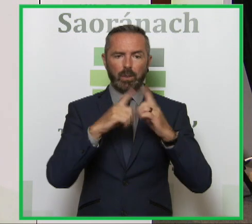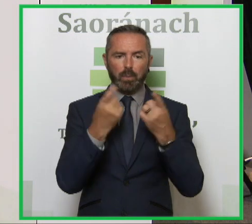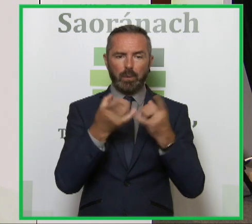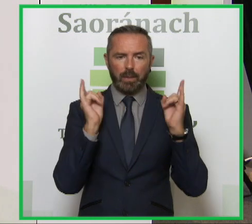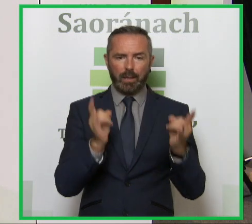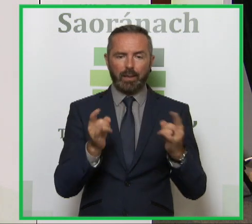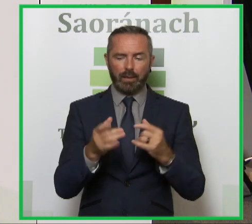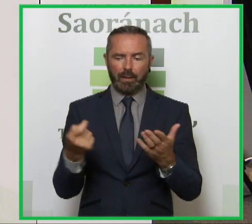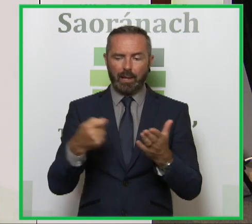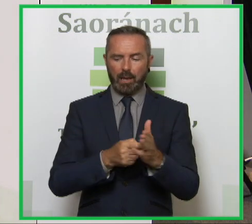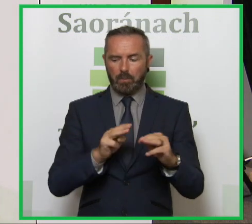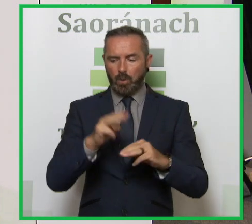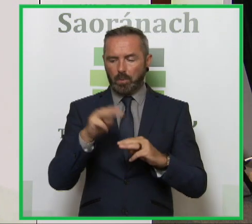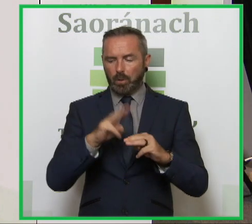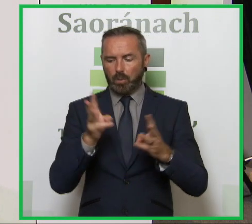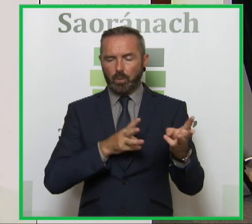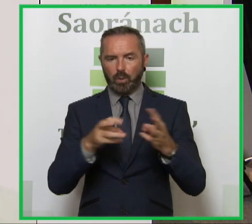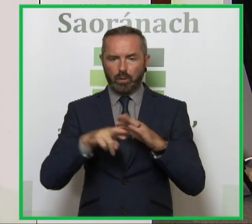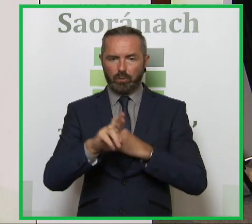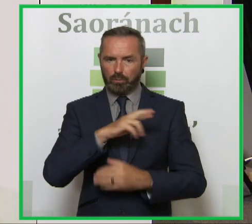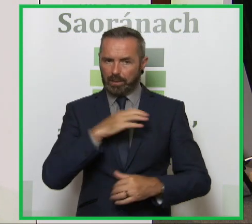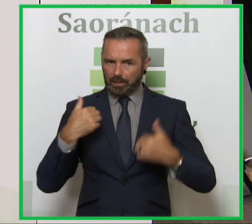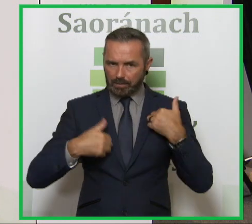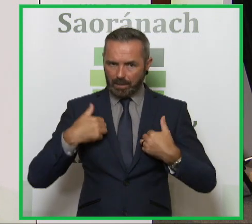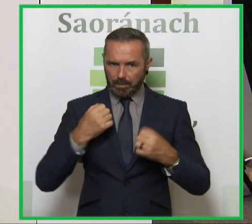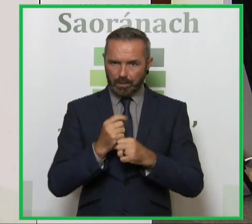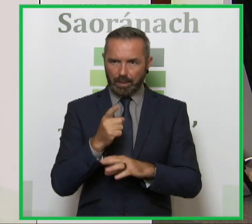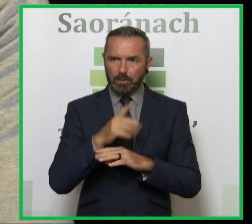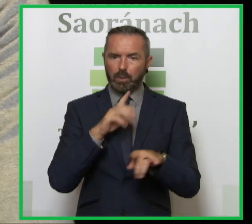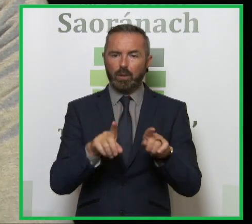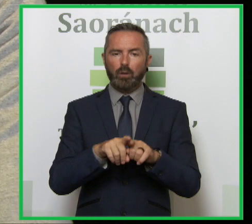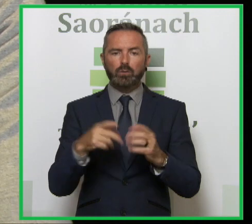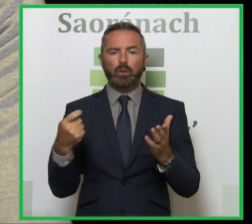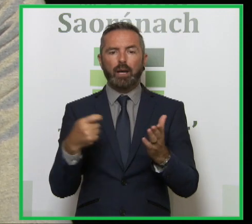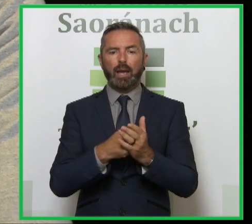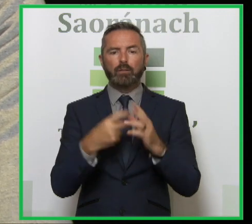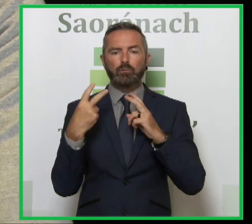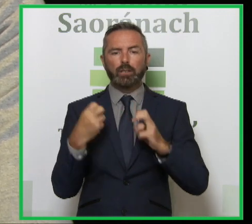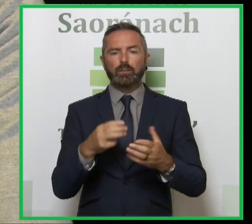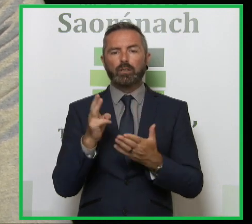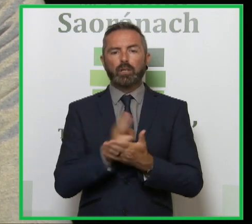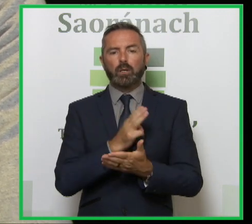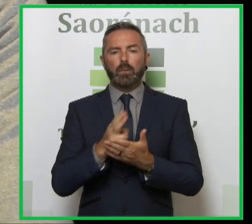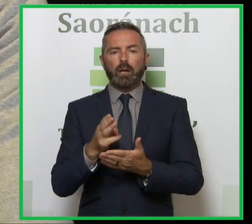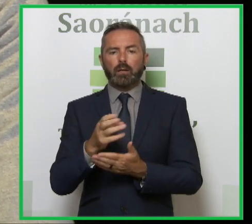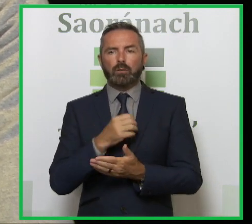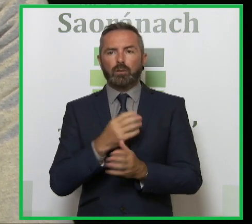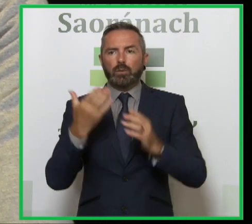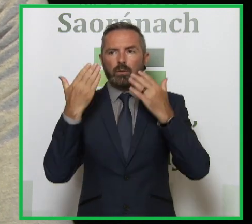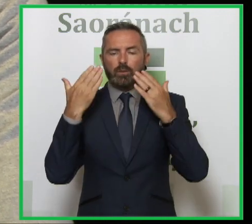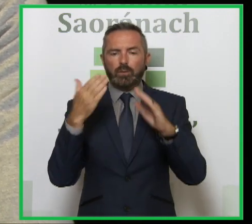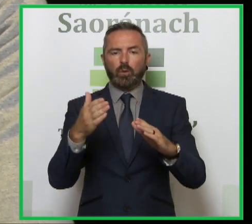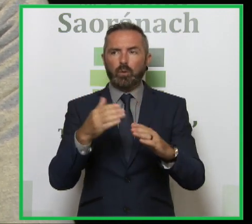additional workers, which we're really grateful for and excited about. But also add a research element just to, I suppose, underpin